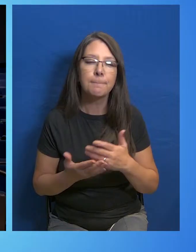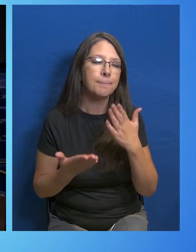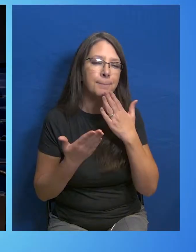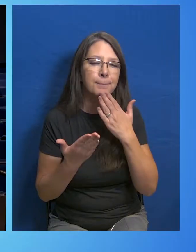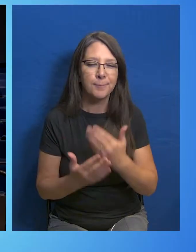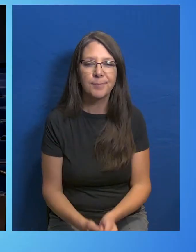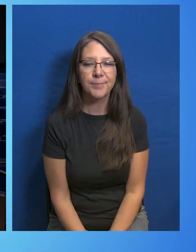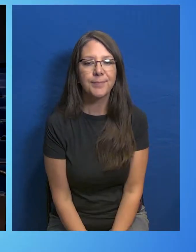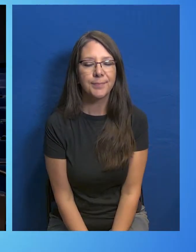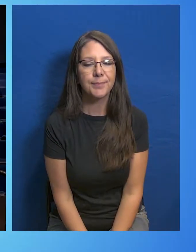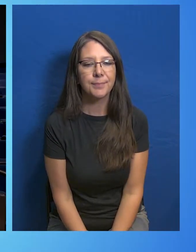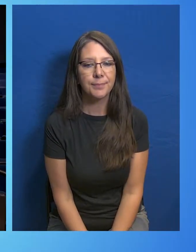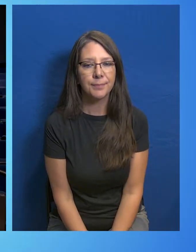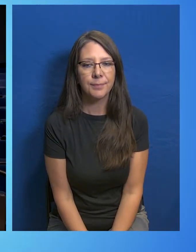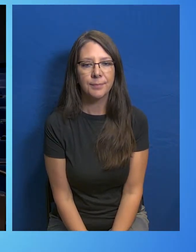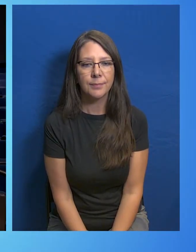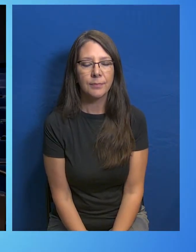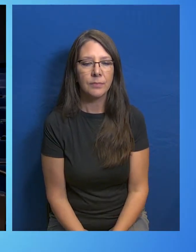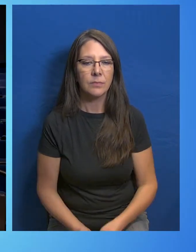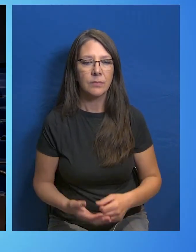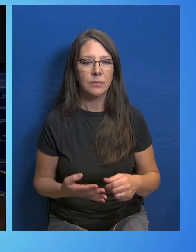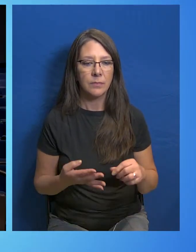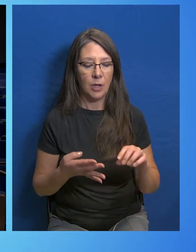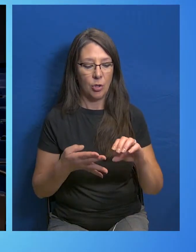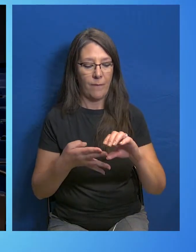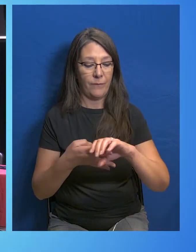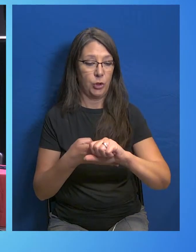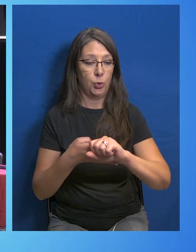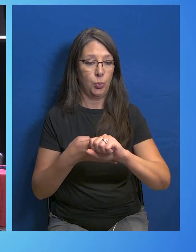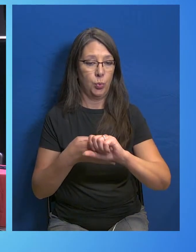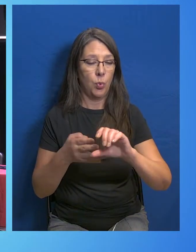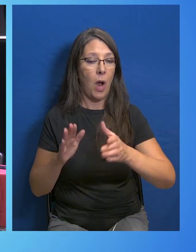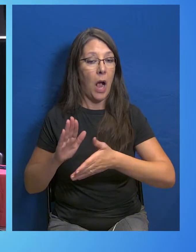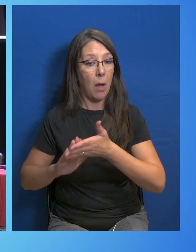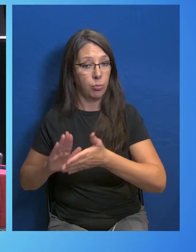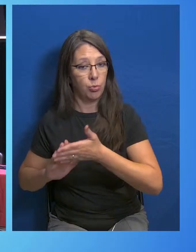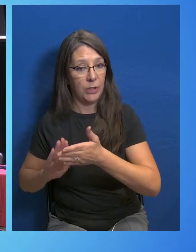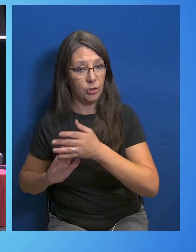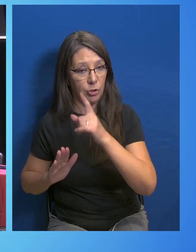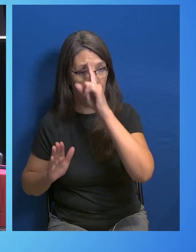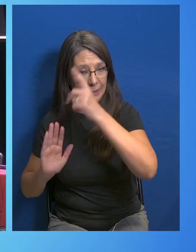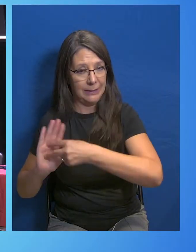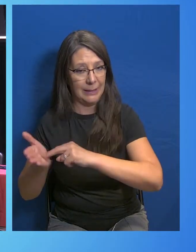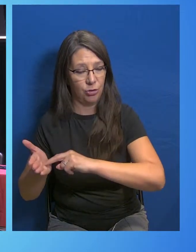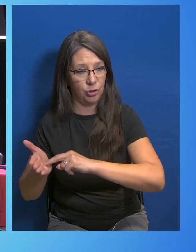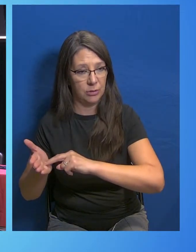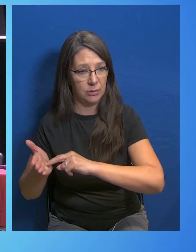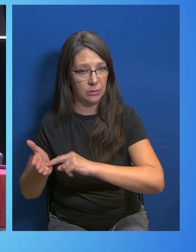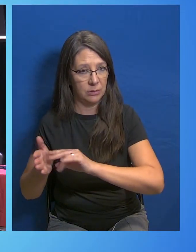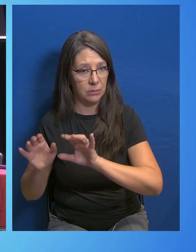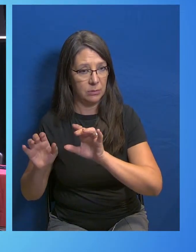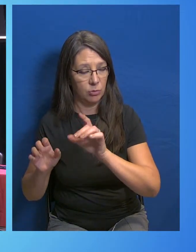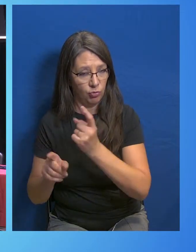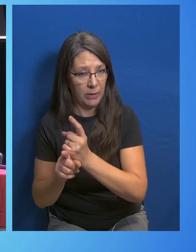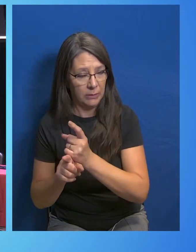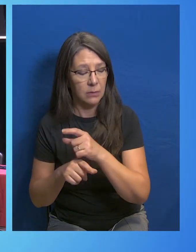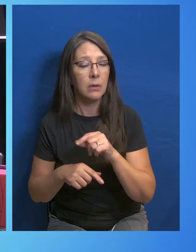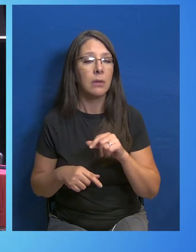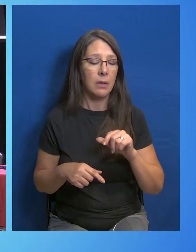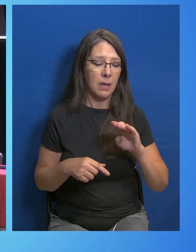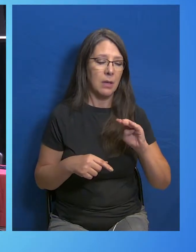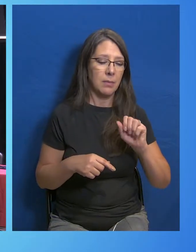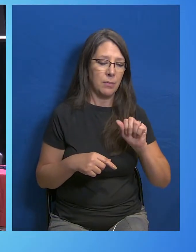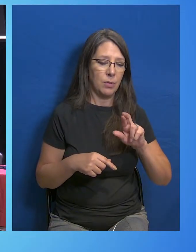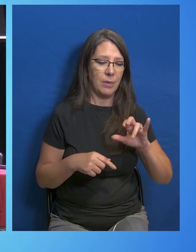you. Okay, so the first two are kind of for operational more so than, or conceivably. Yes.